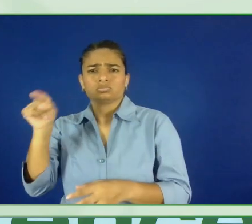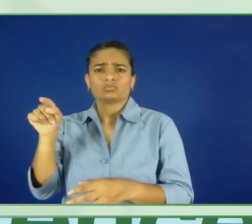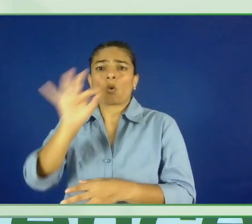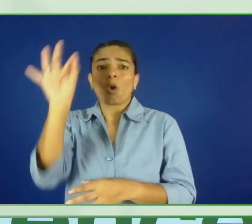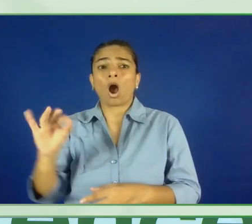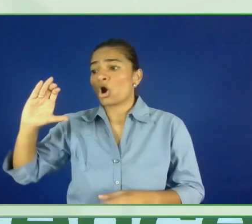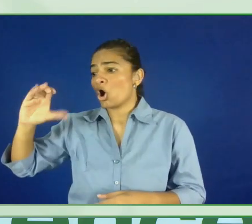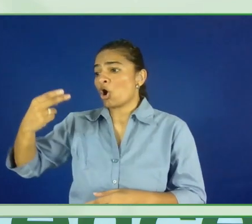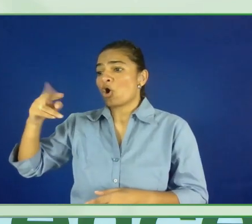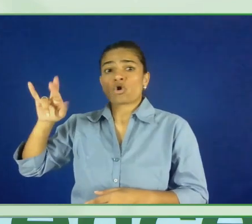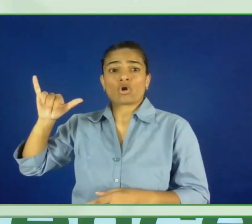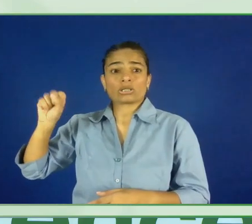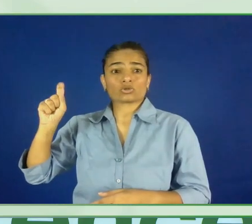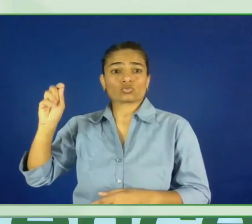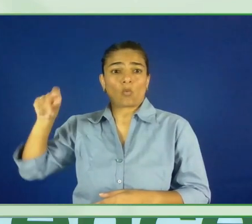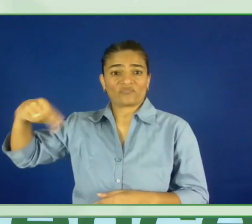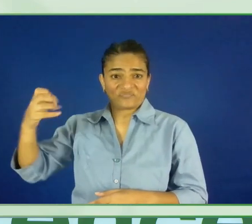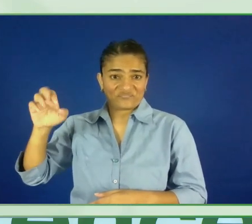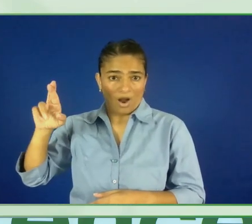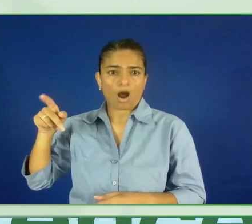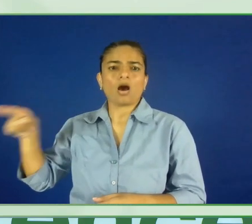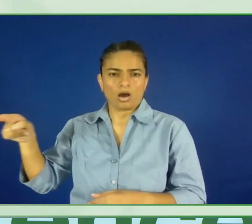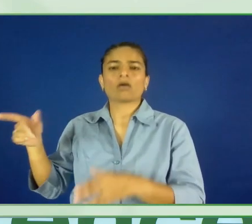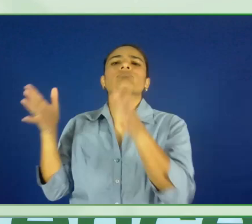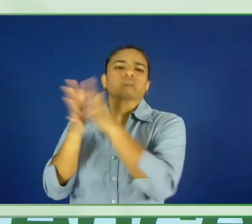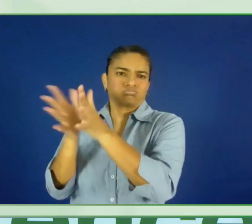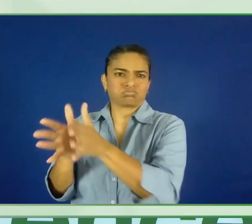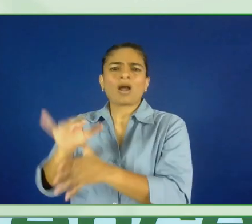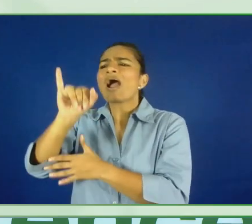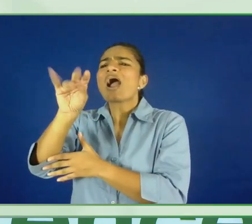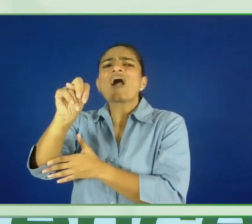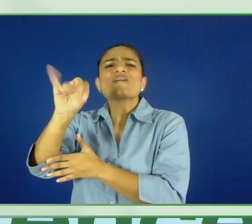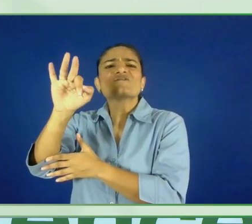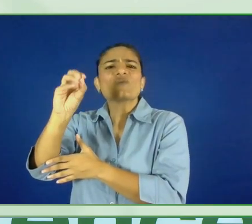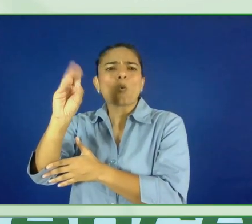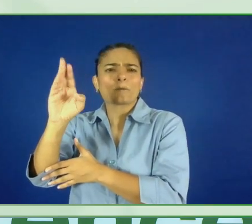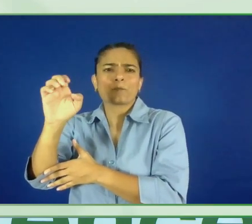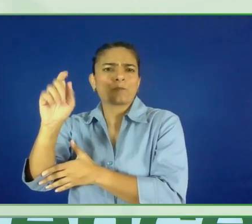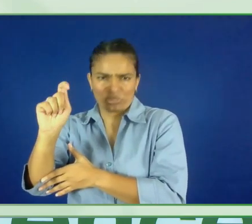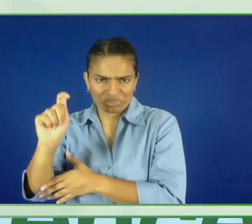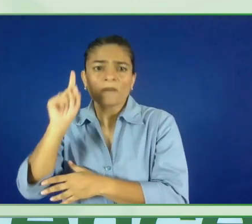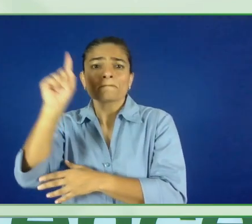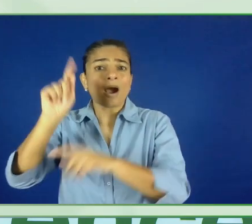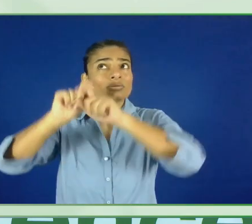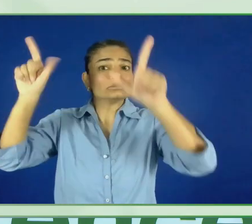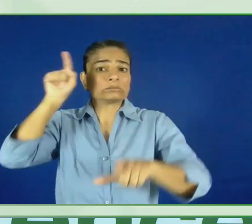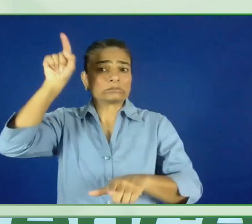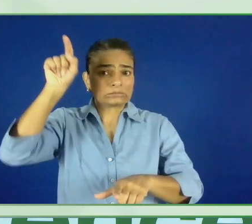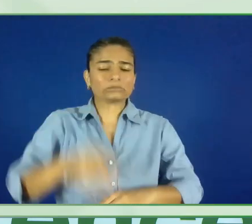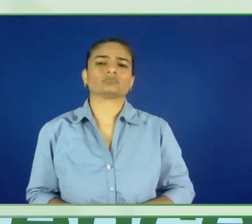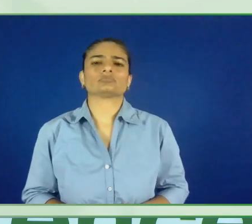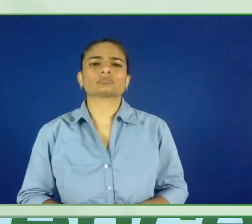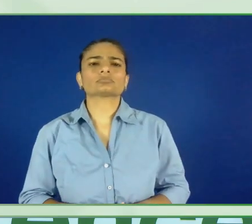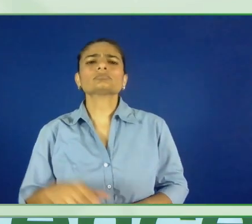the slide with you because it's also about the infobot, so this is all Christopher's job. Just to mention, we also have a